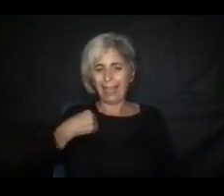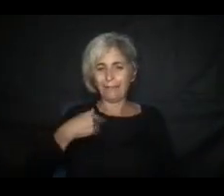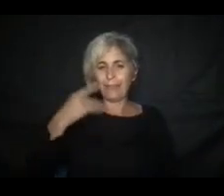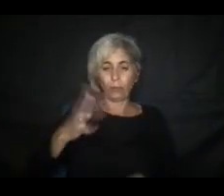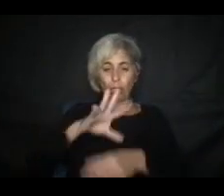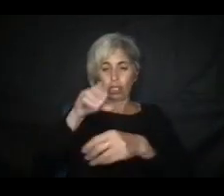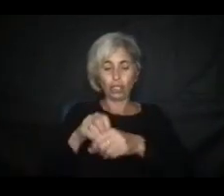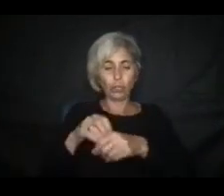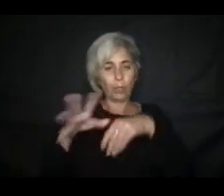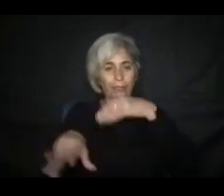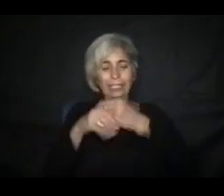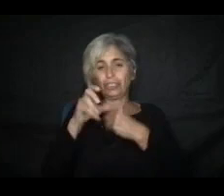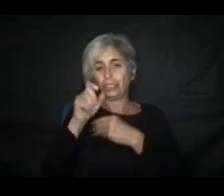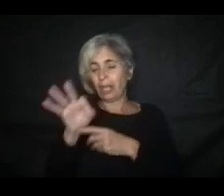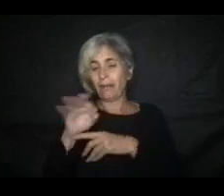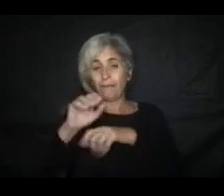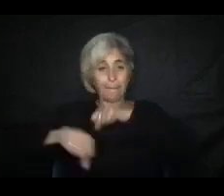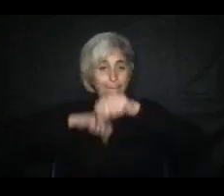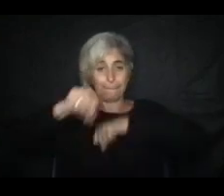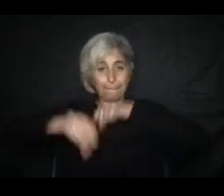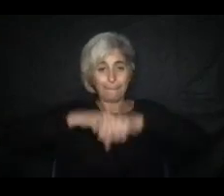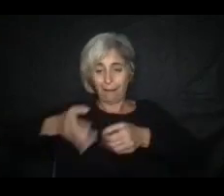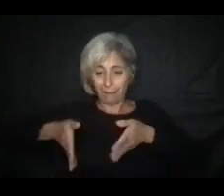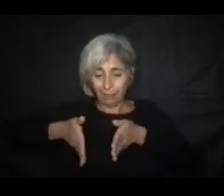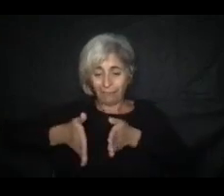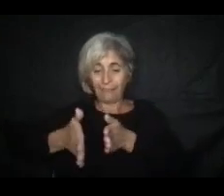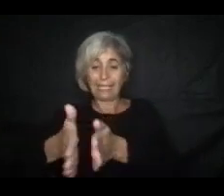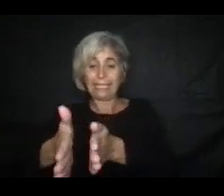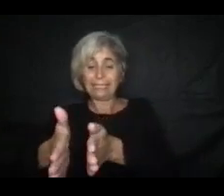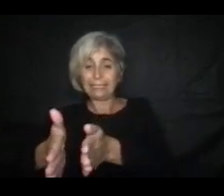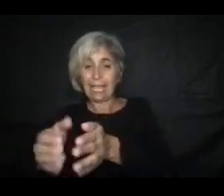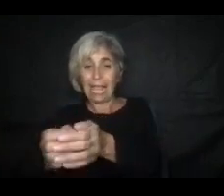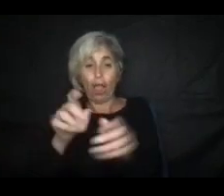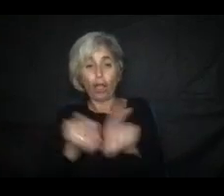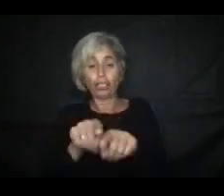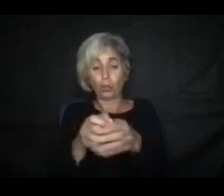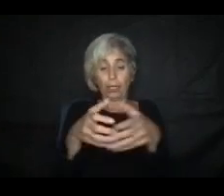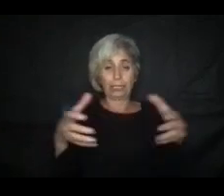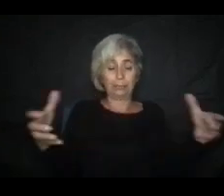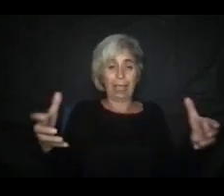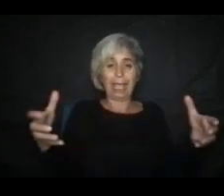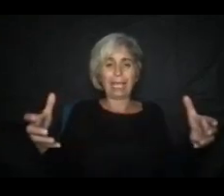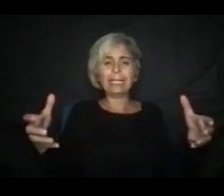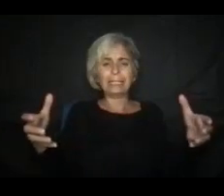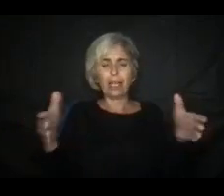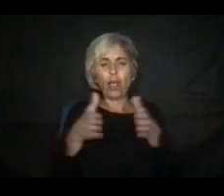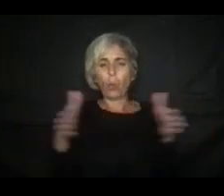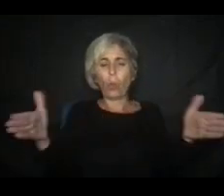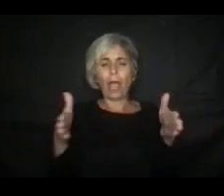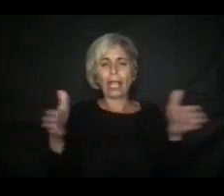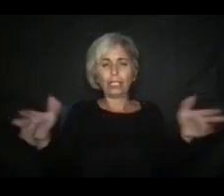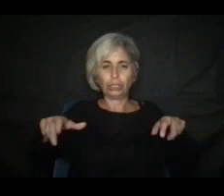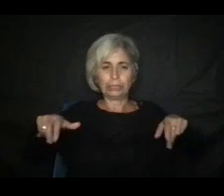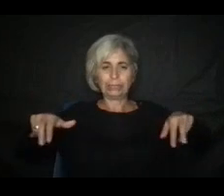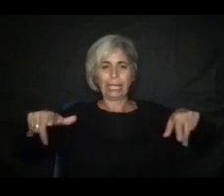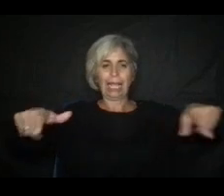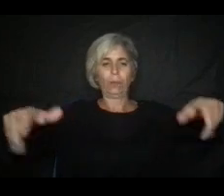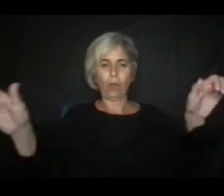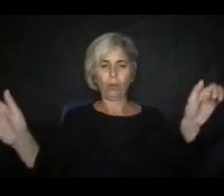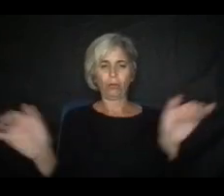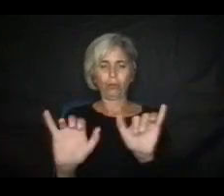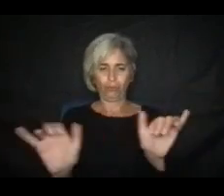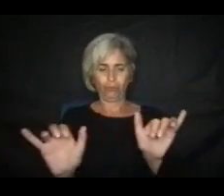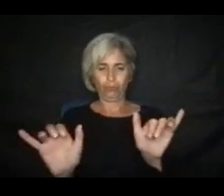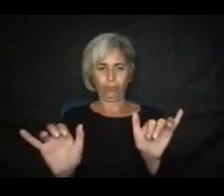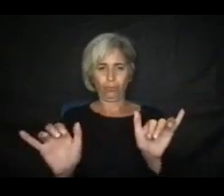include the addition of bike lanes and expanded shared use paths or a wider sidewalk. And